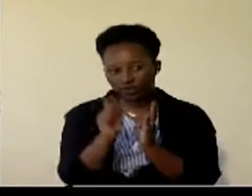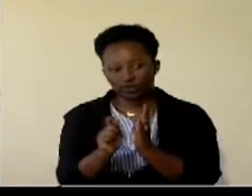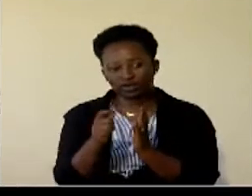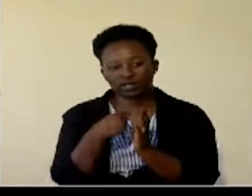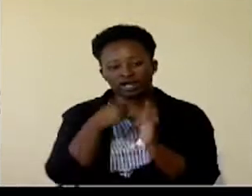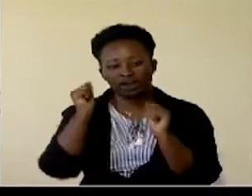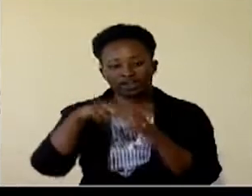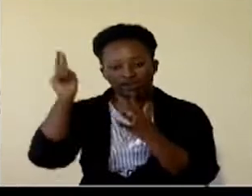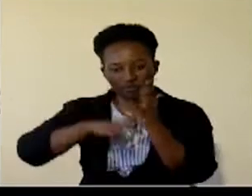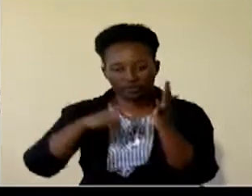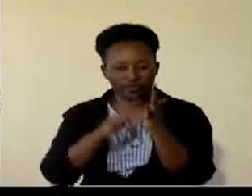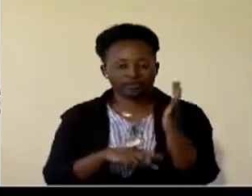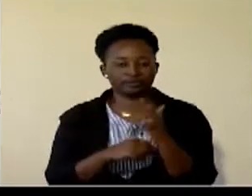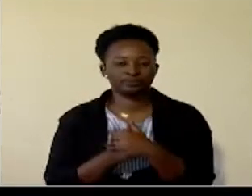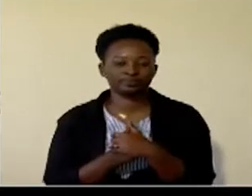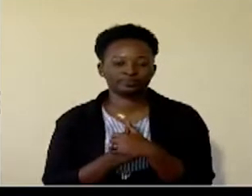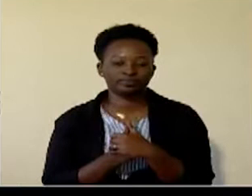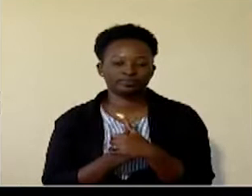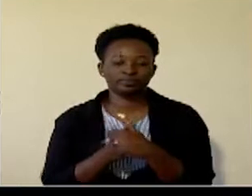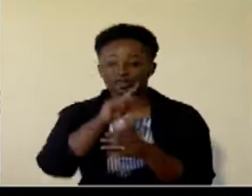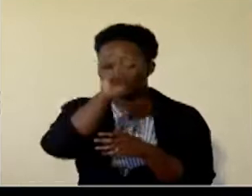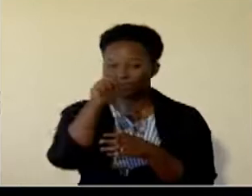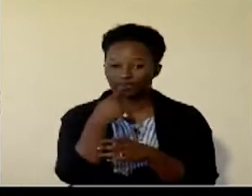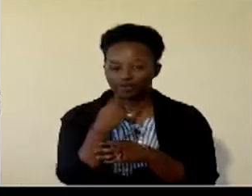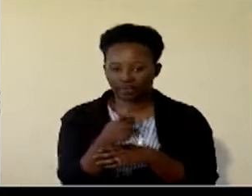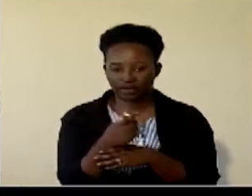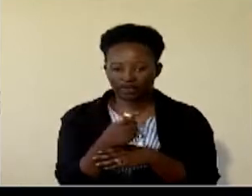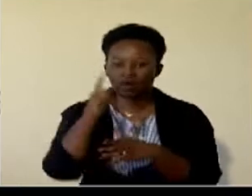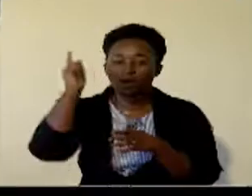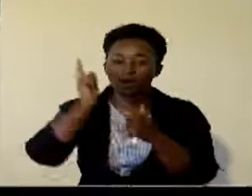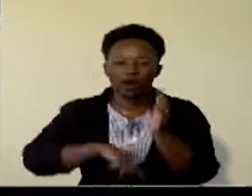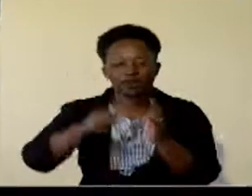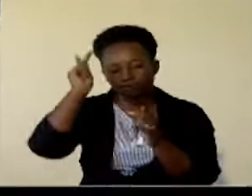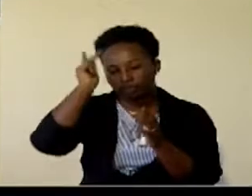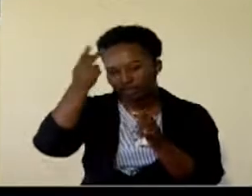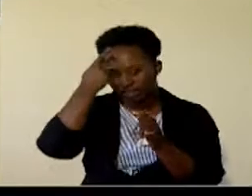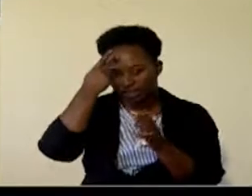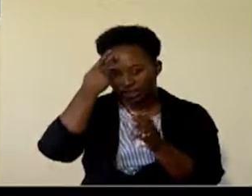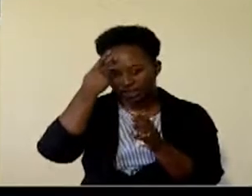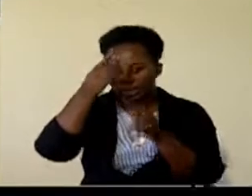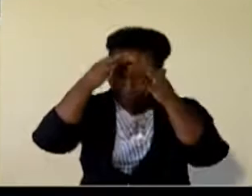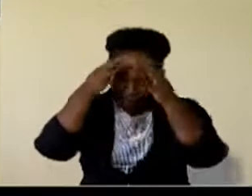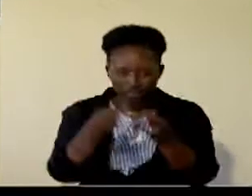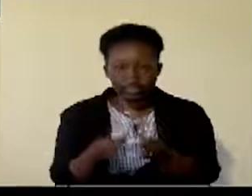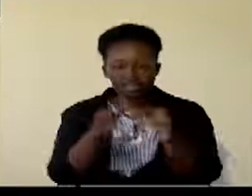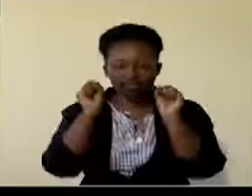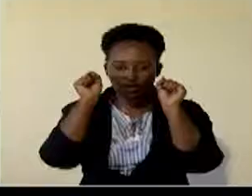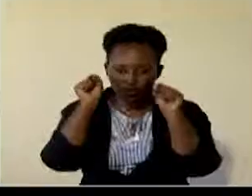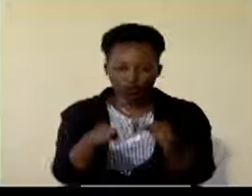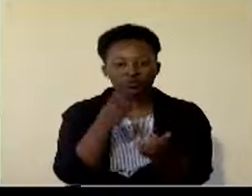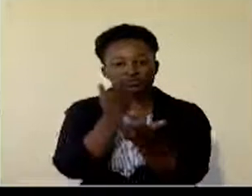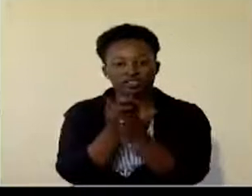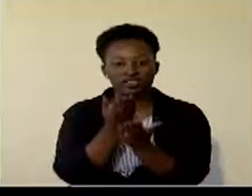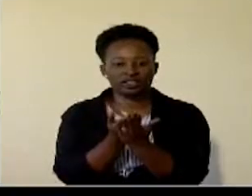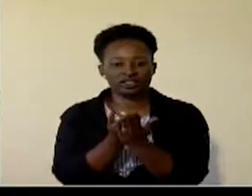can read through the question. The question is, what policy measures would you